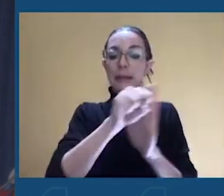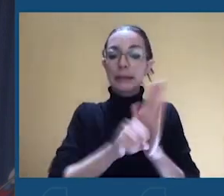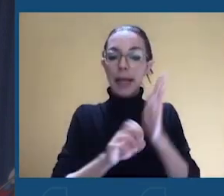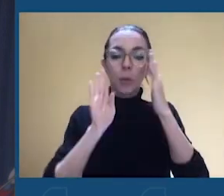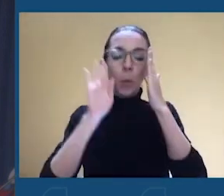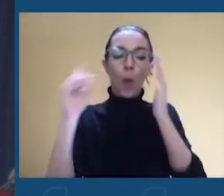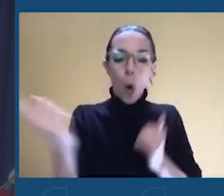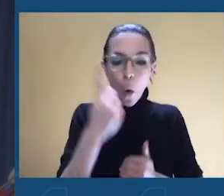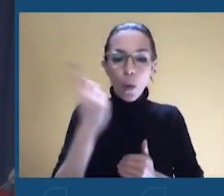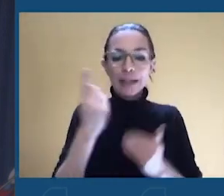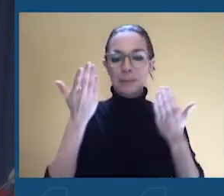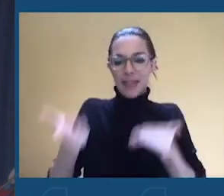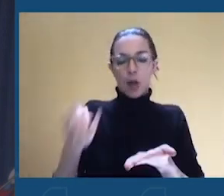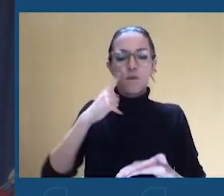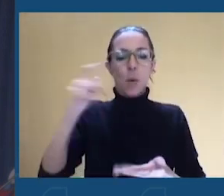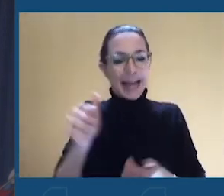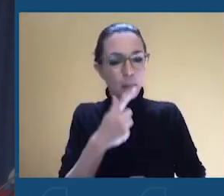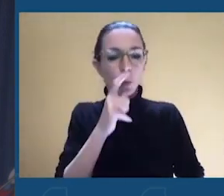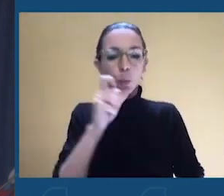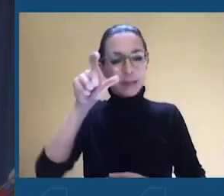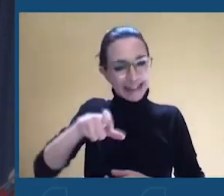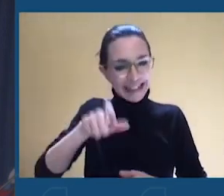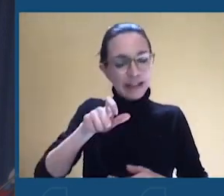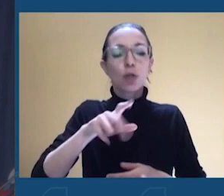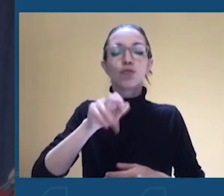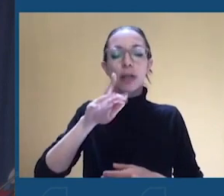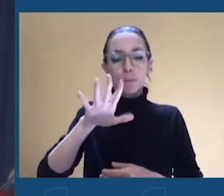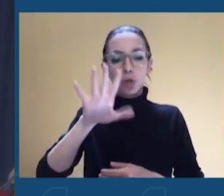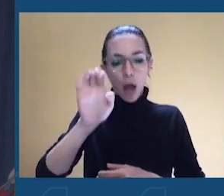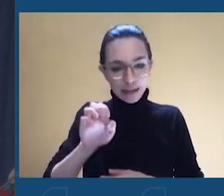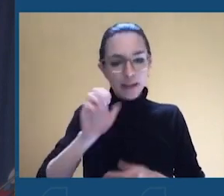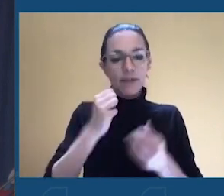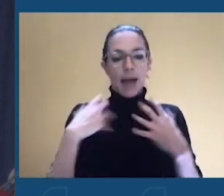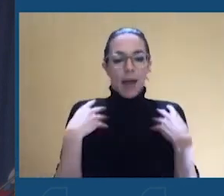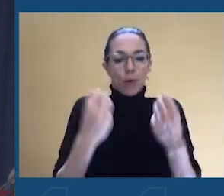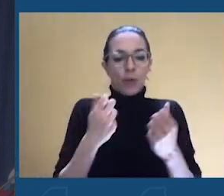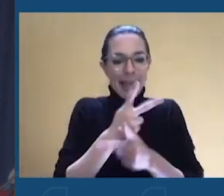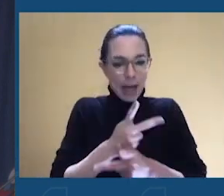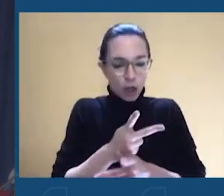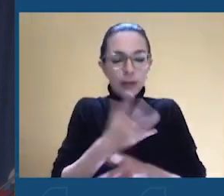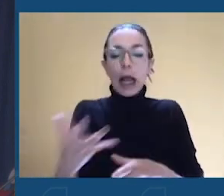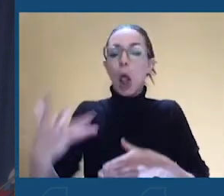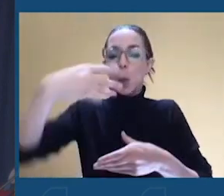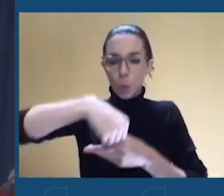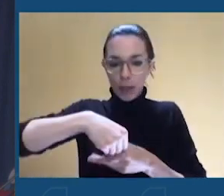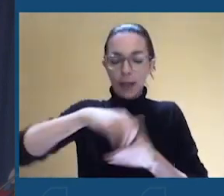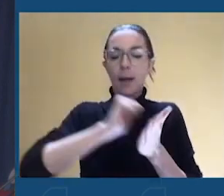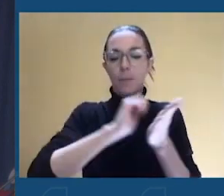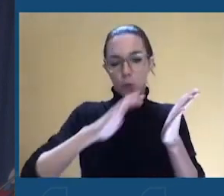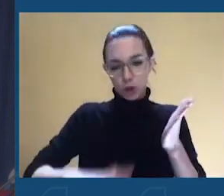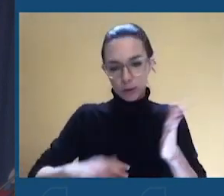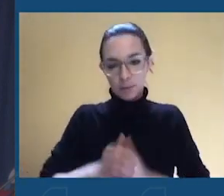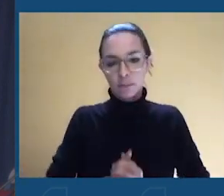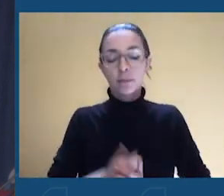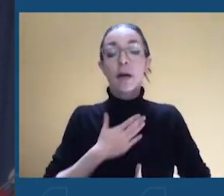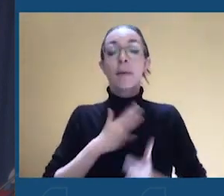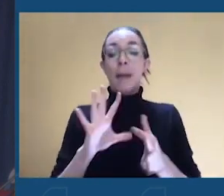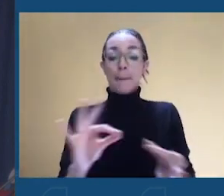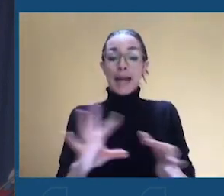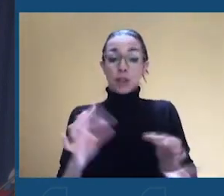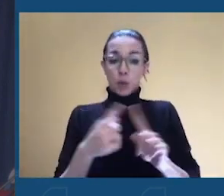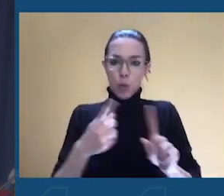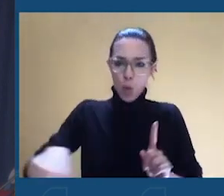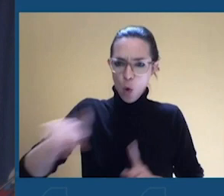be there for anyone who needs reproductive health care, including an abortion. And my message to those who will deny